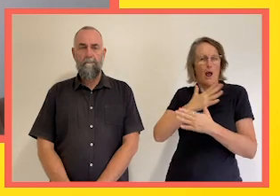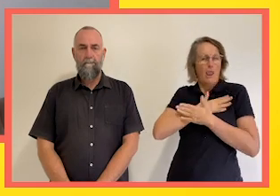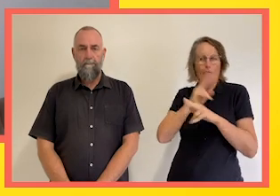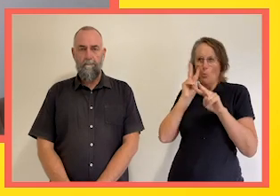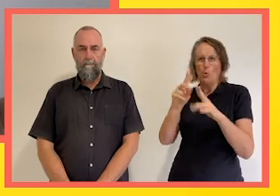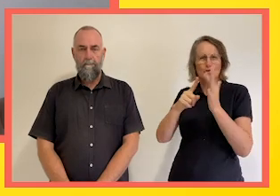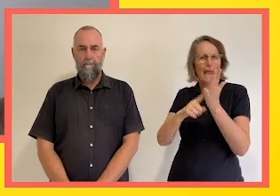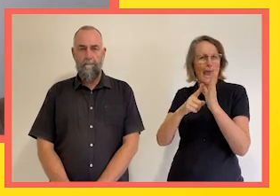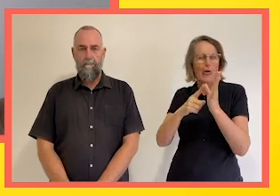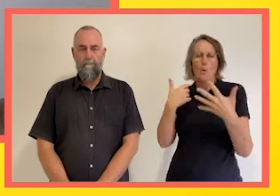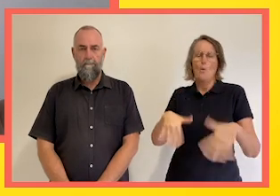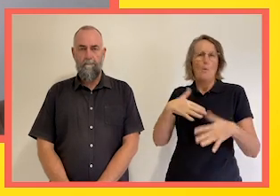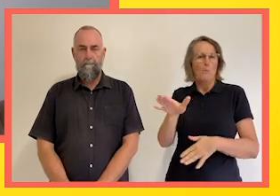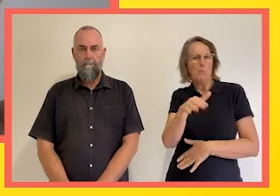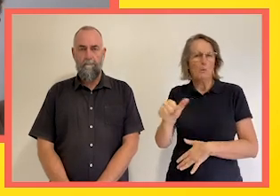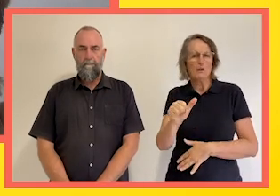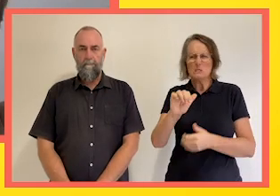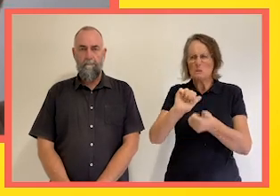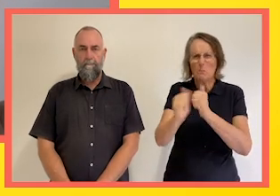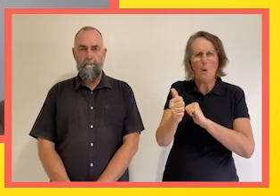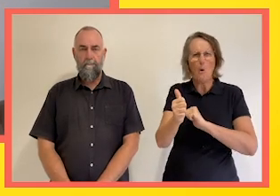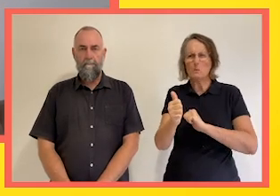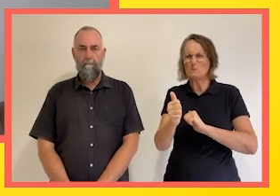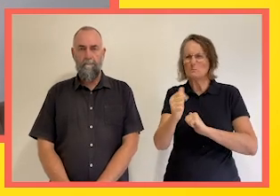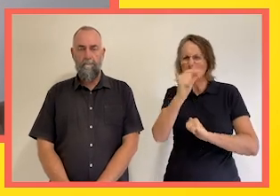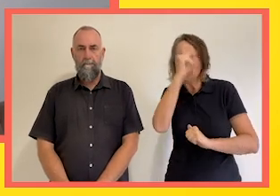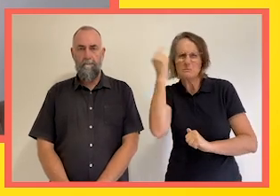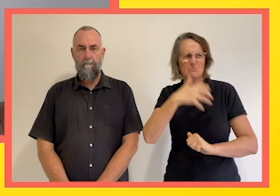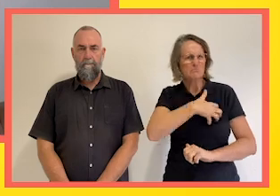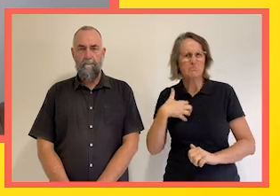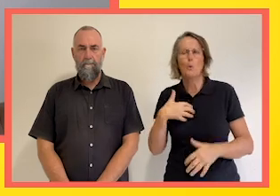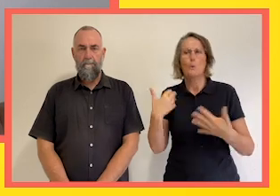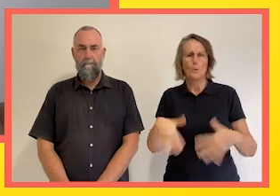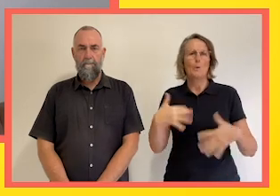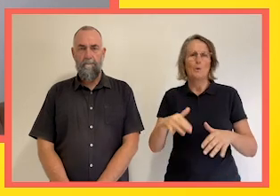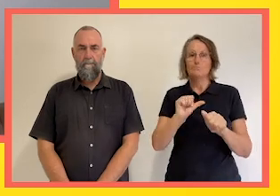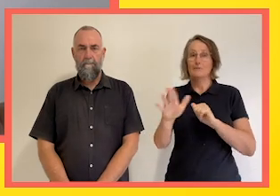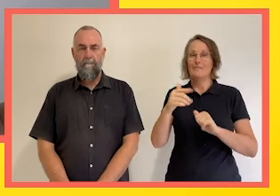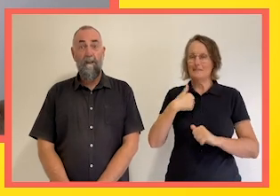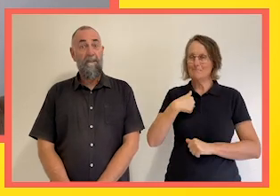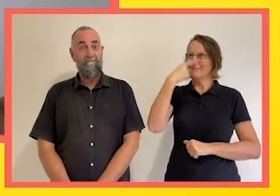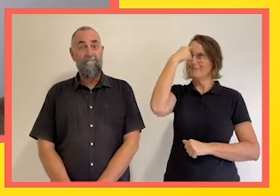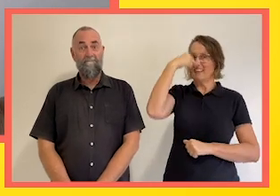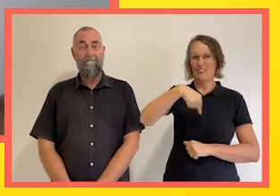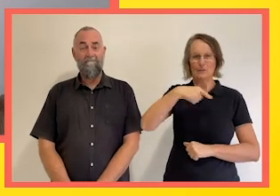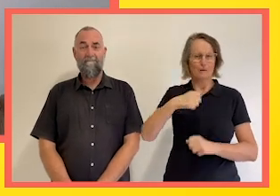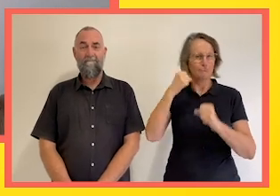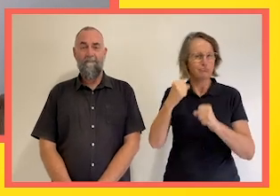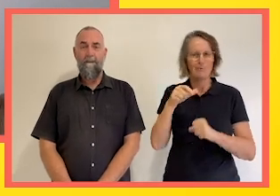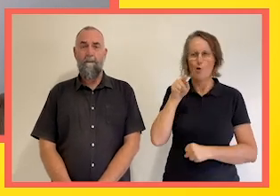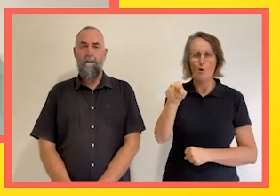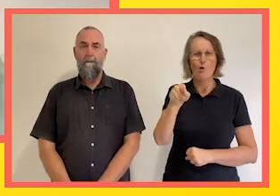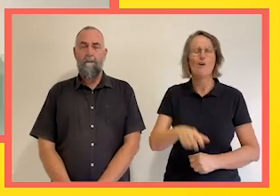absolutely love watching Ella on the court, and the sportsmanship, everything that she does, she puts 100% in. So that's my little Ripper